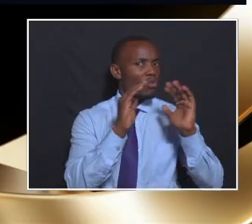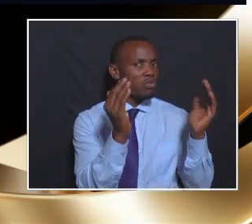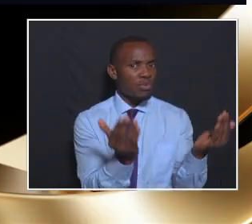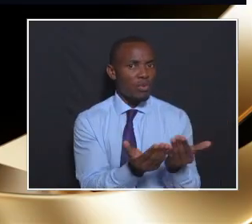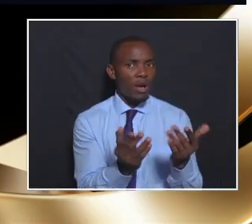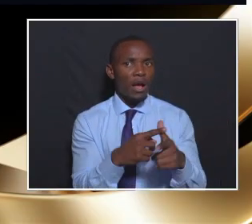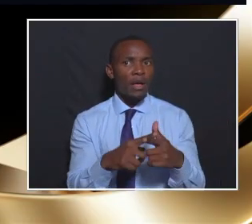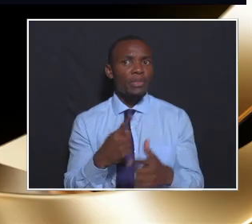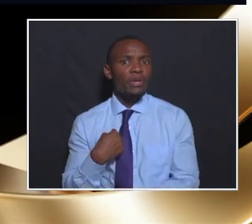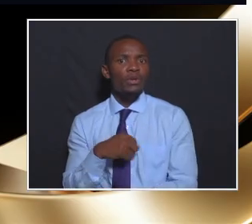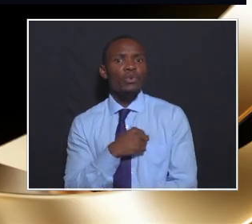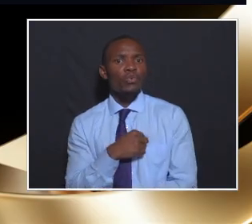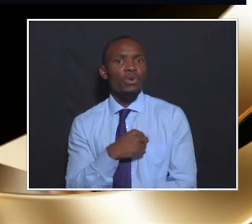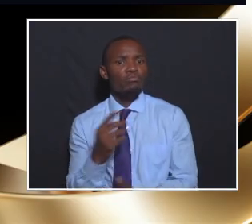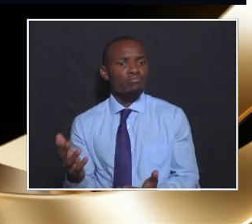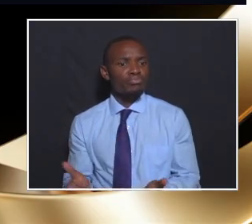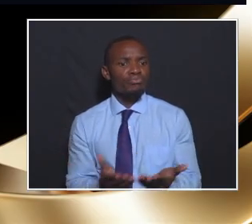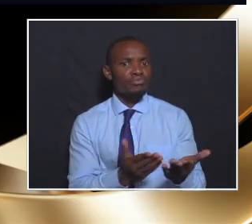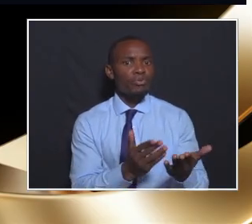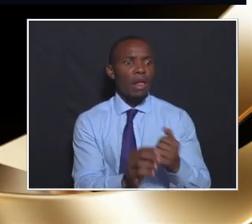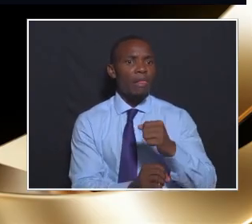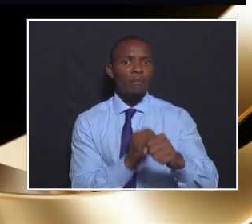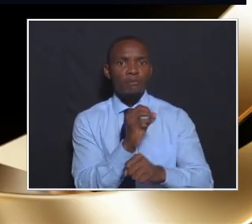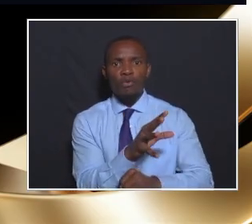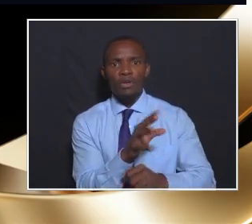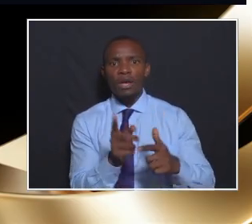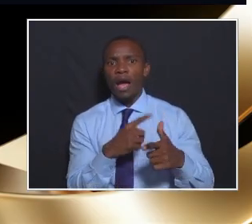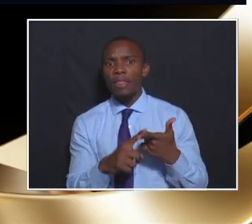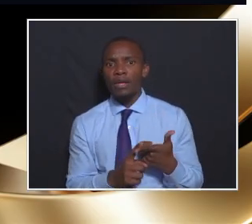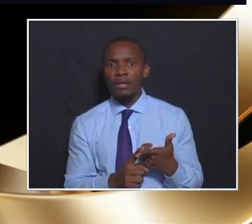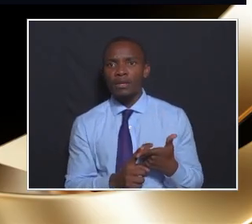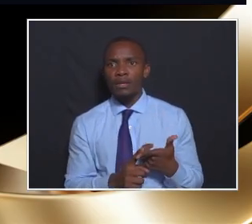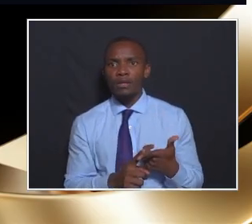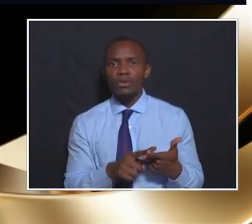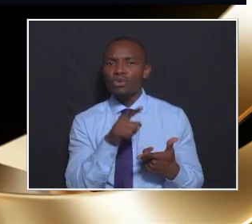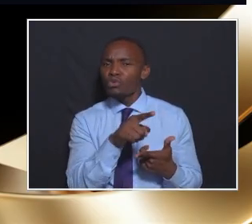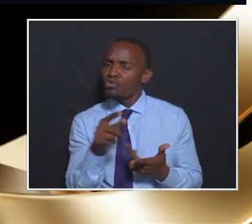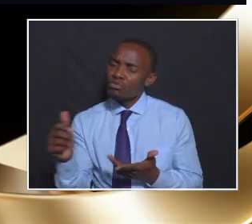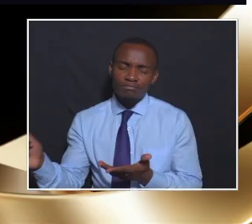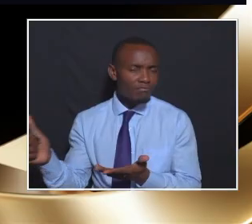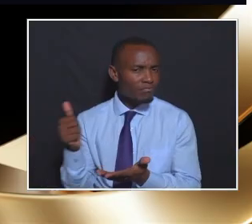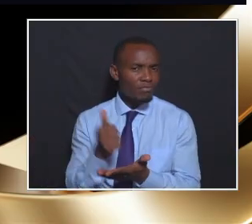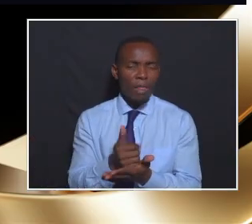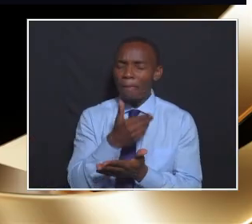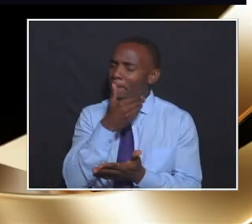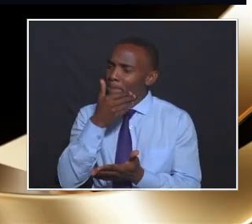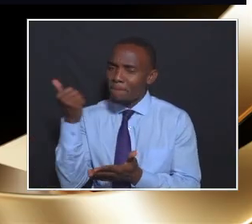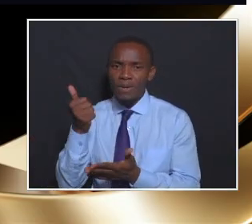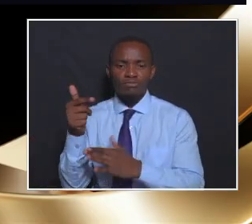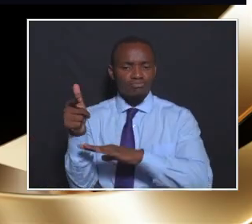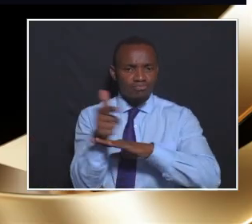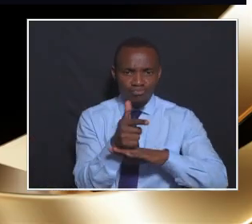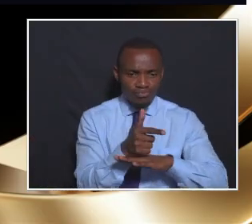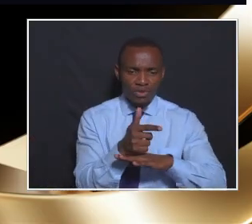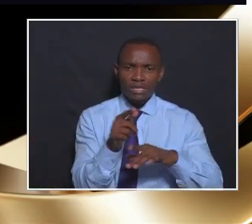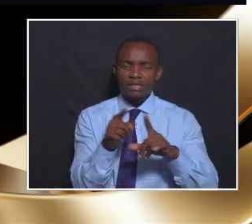to a market like this, and you bring you hired the best camera, you hired the best crew,